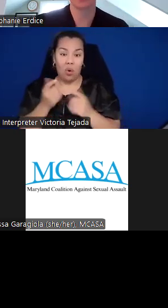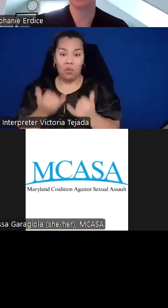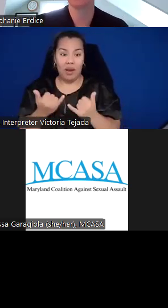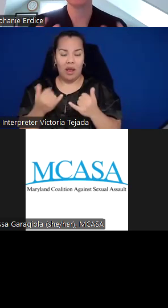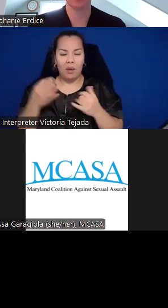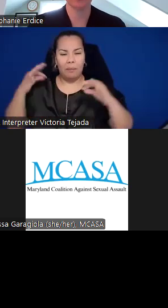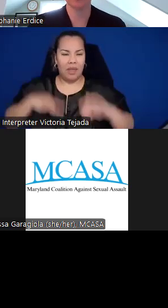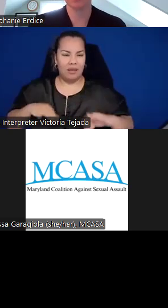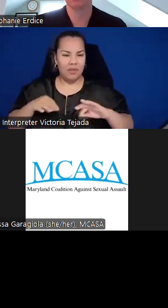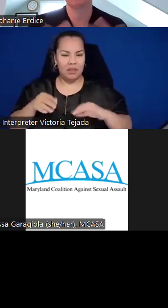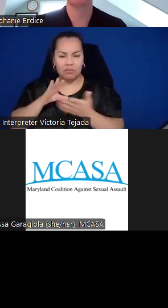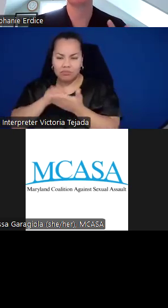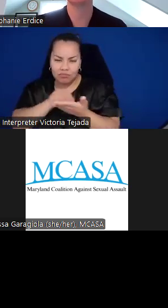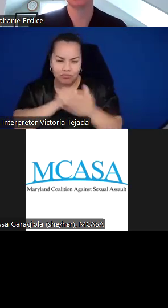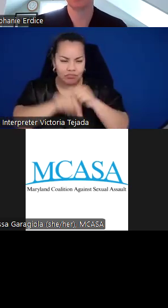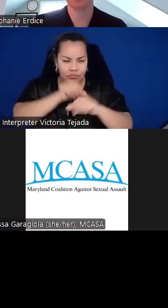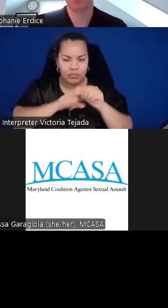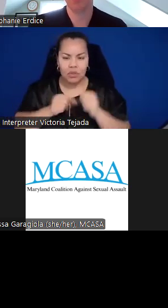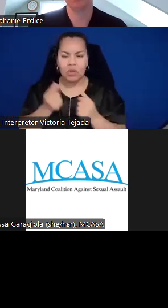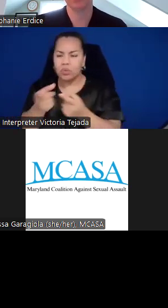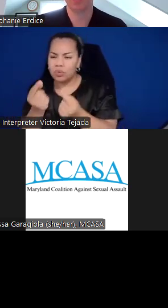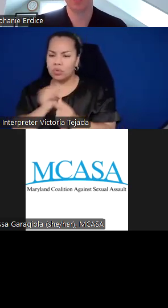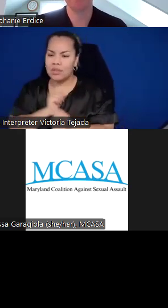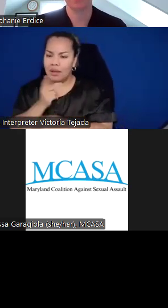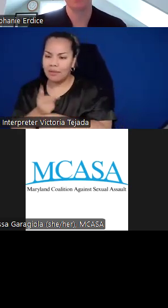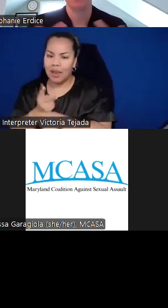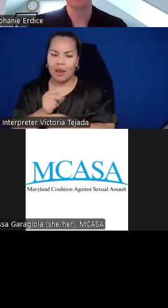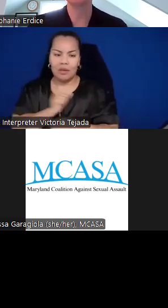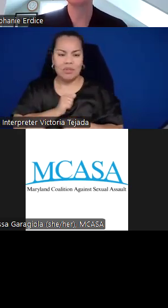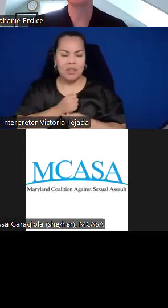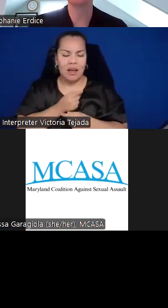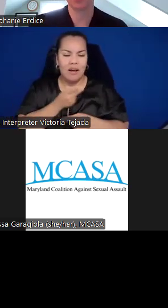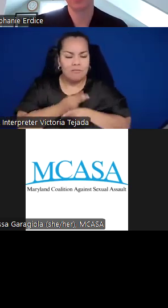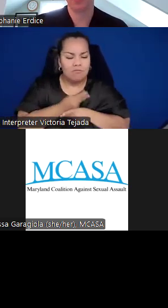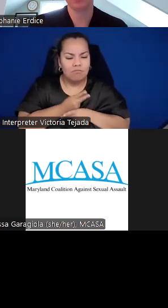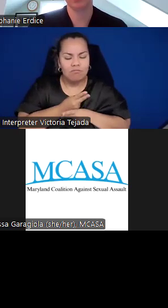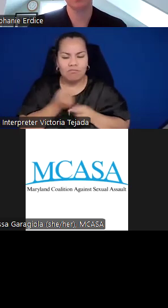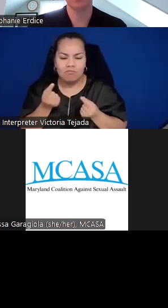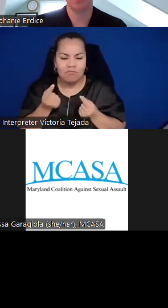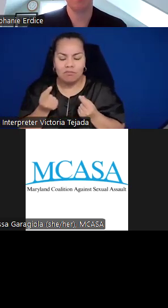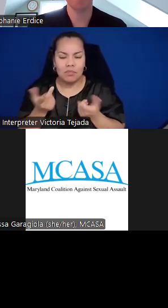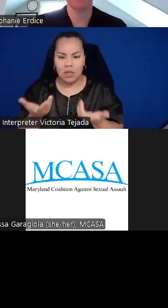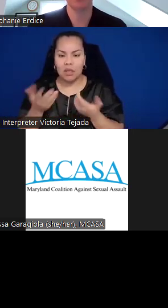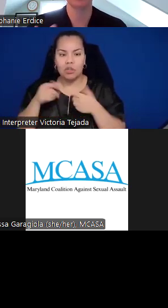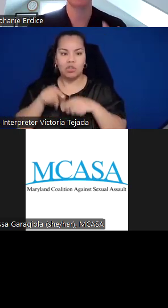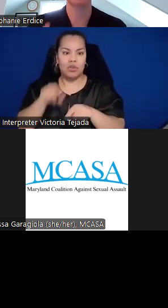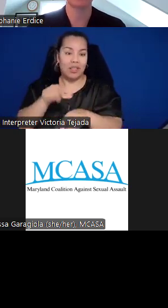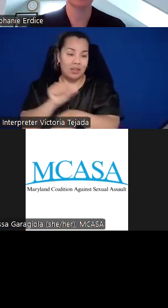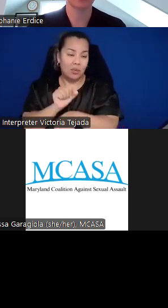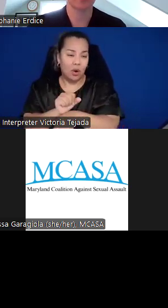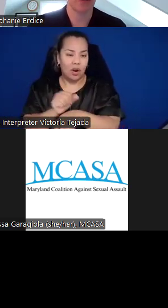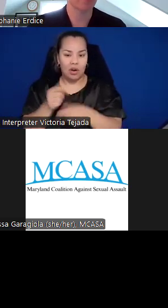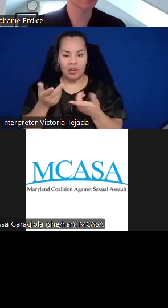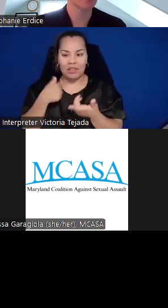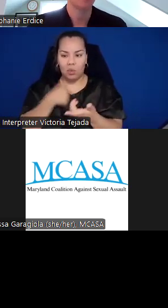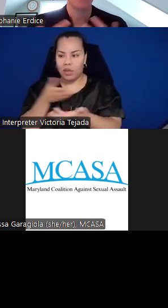for self-care and self-soothing and to maintain ourselves in this work as we, as we